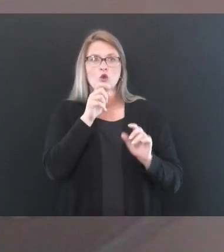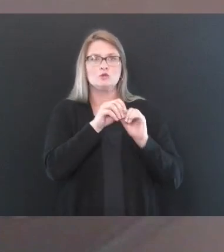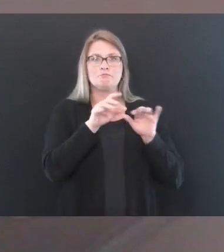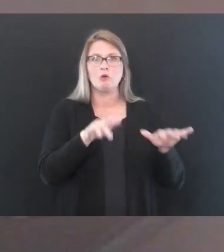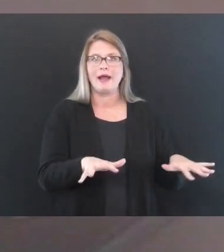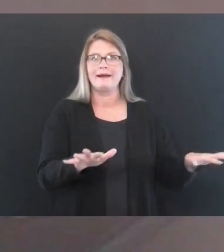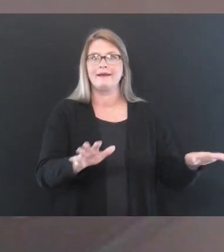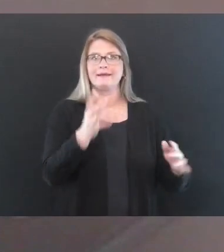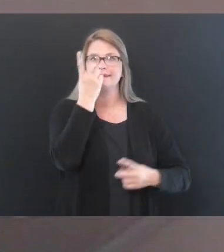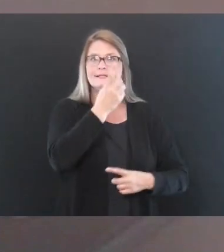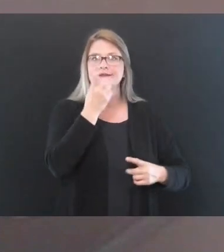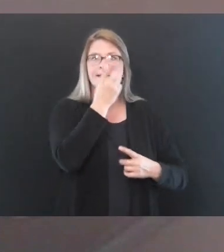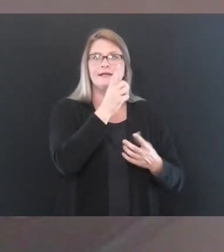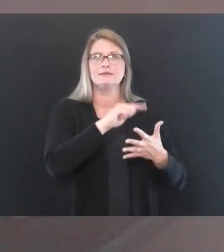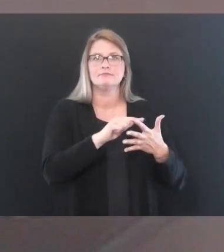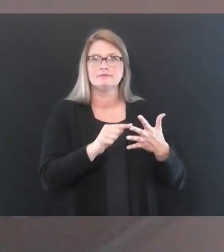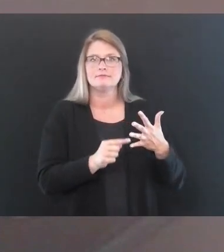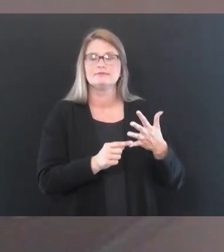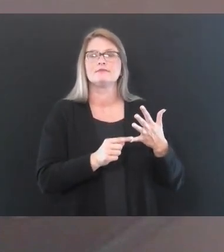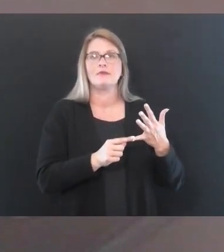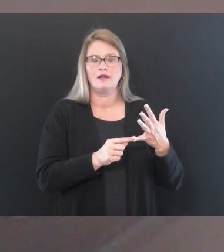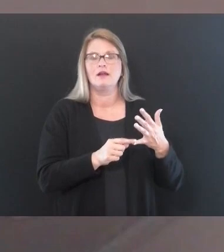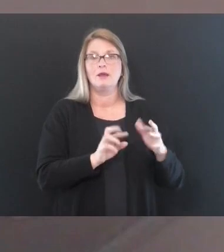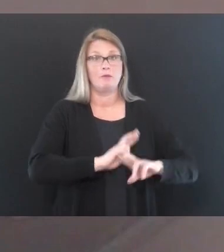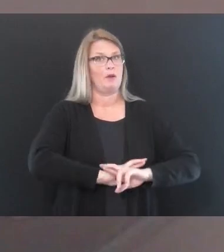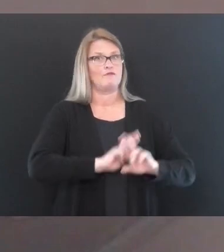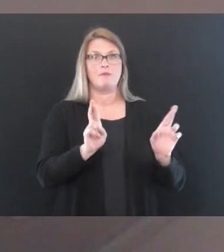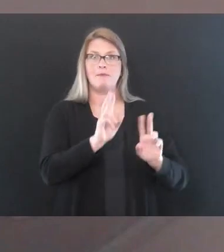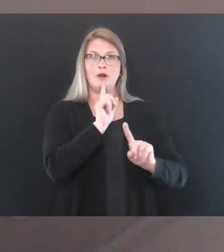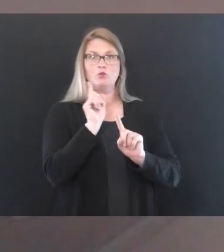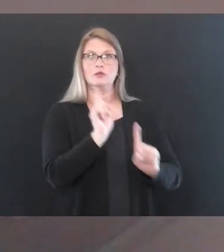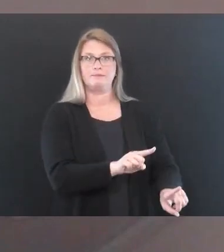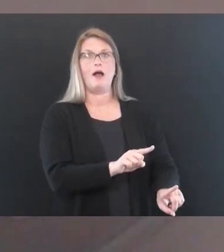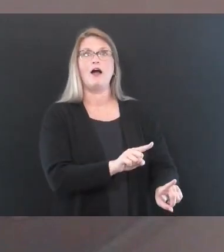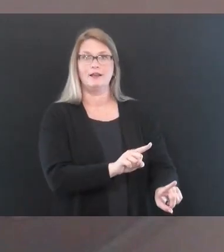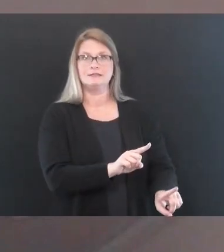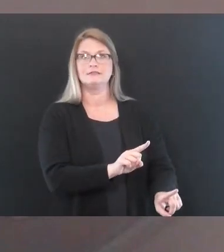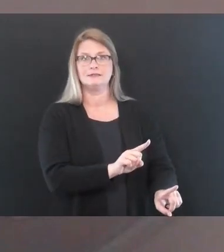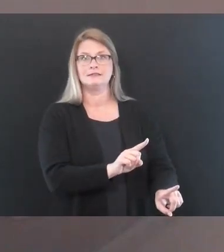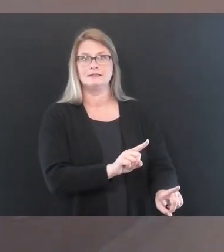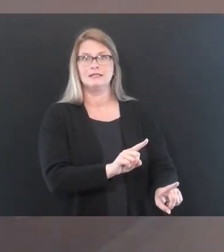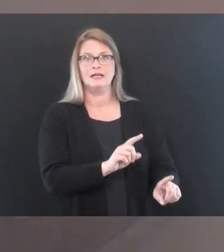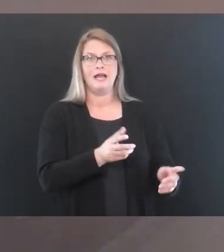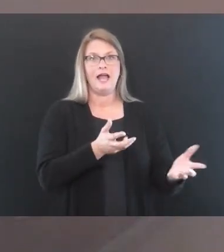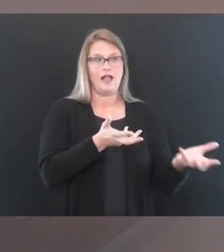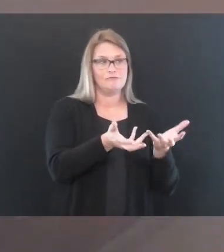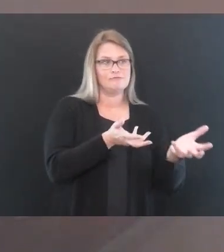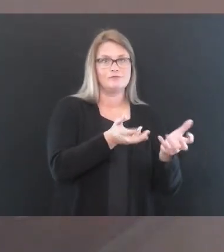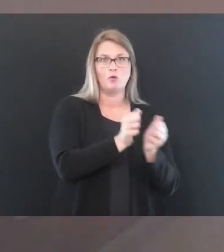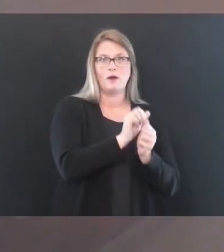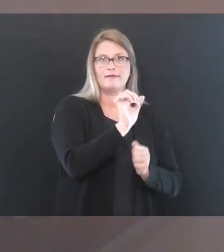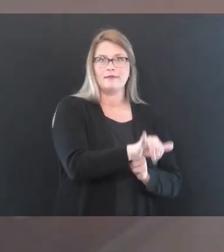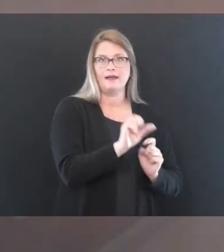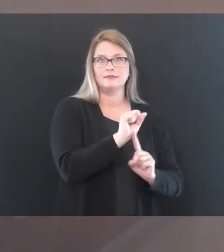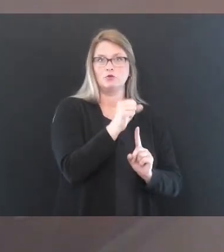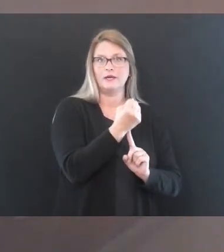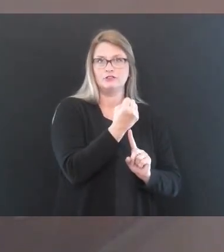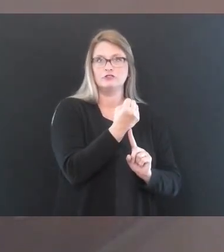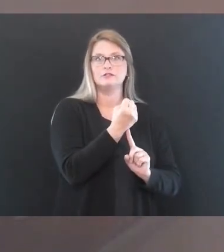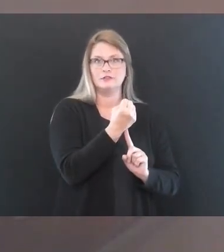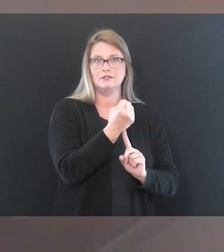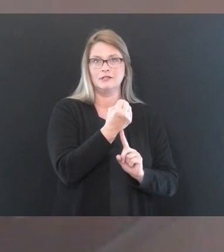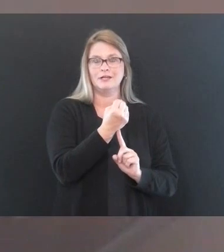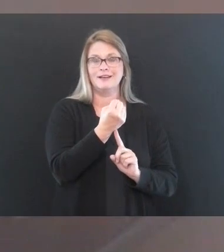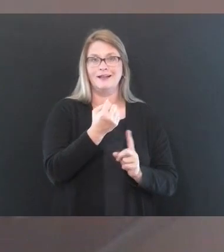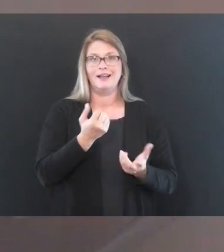is why we want to test, but then we have to be ready to respond in that sort of dance movement back and forth. Because I think